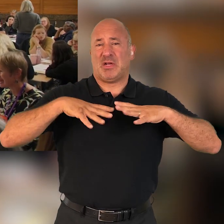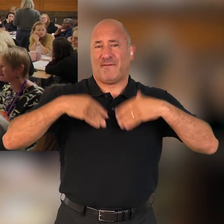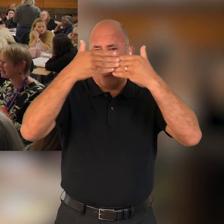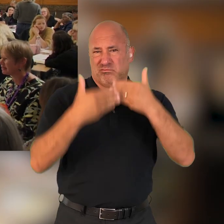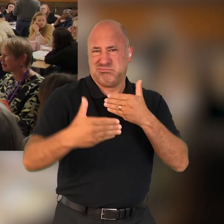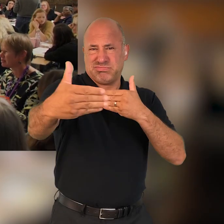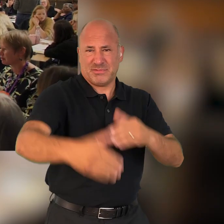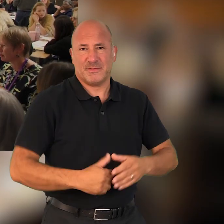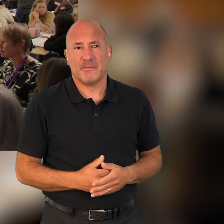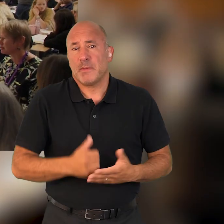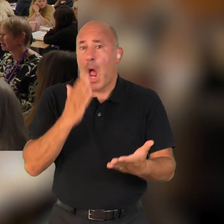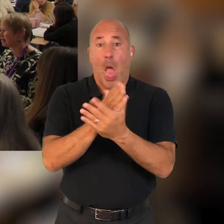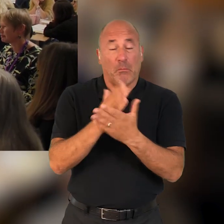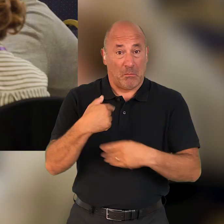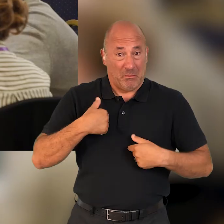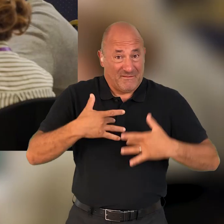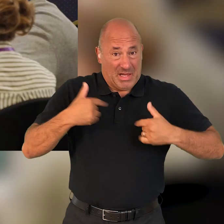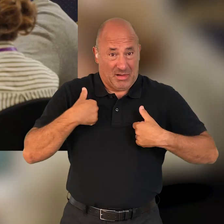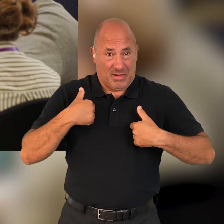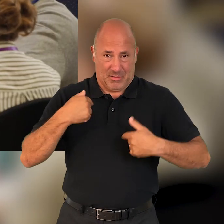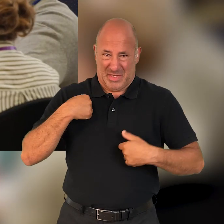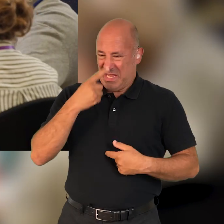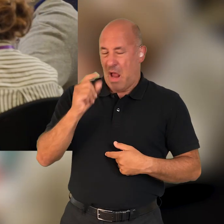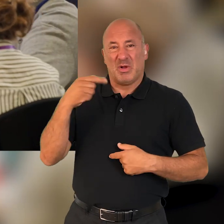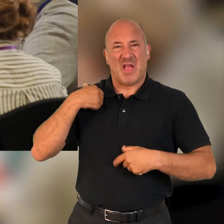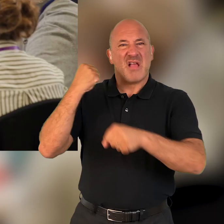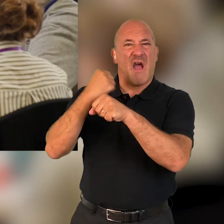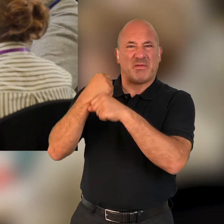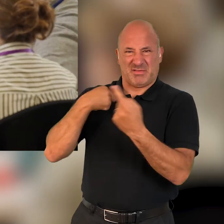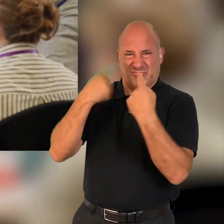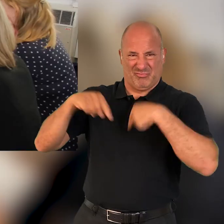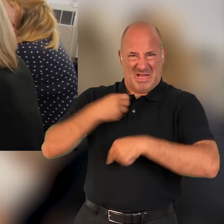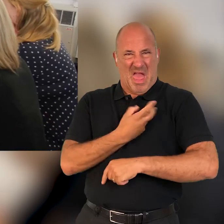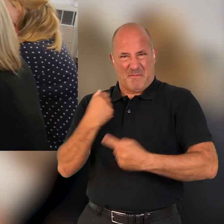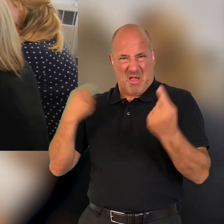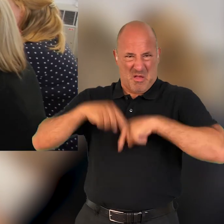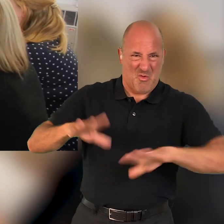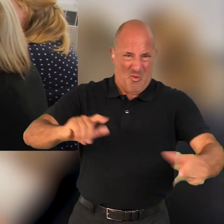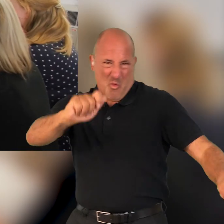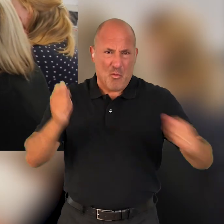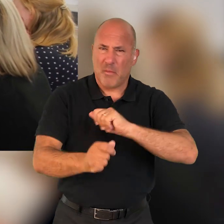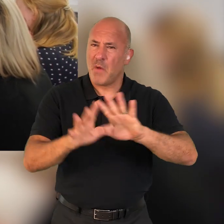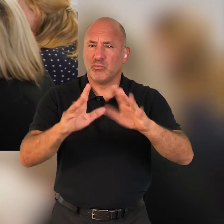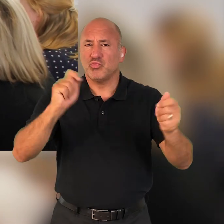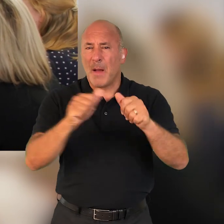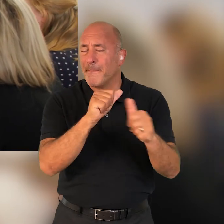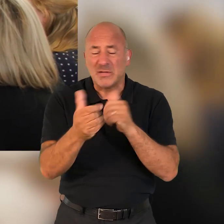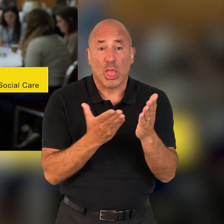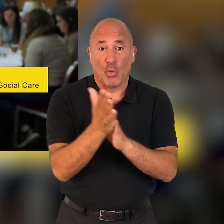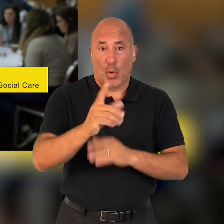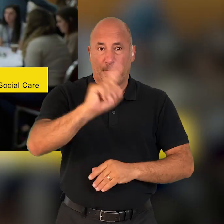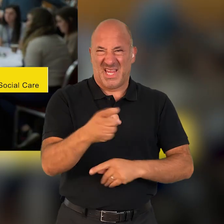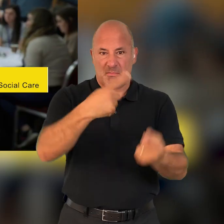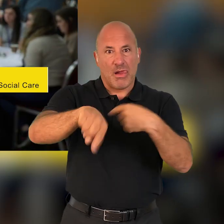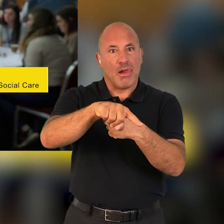could have come in as a government and imposed change, I genuinely think that change is better done with people than to people. And I also